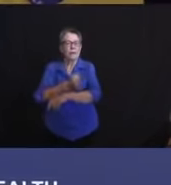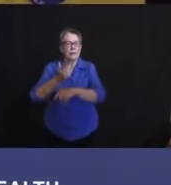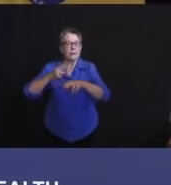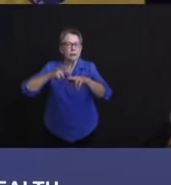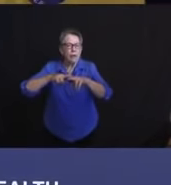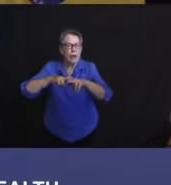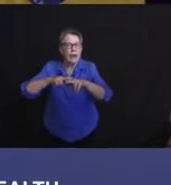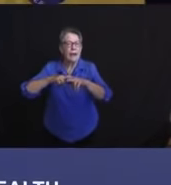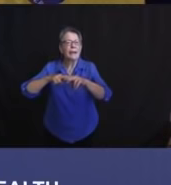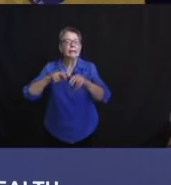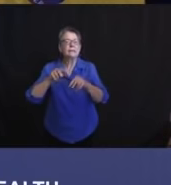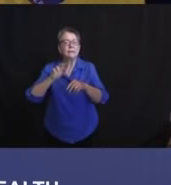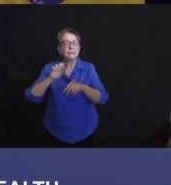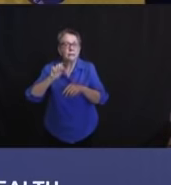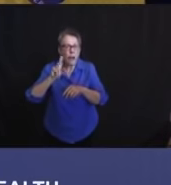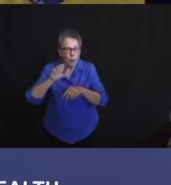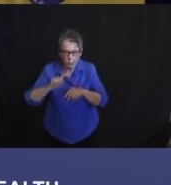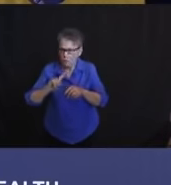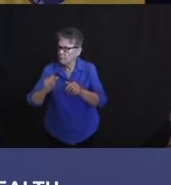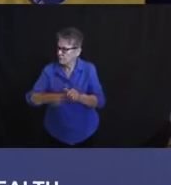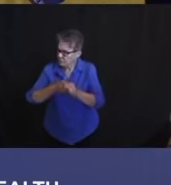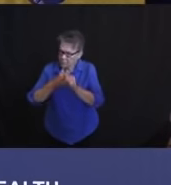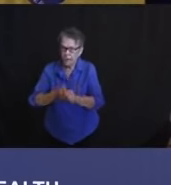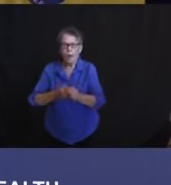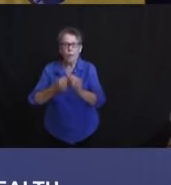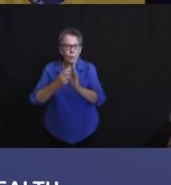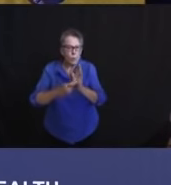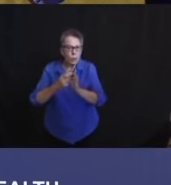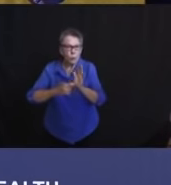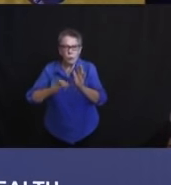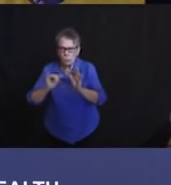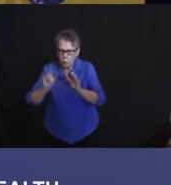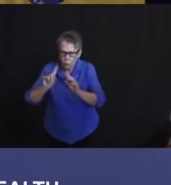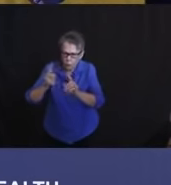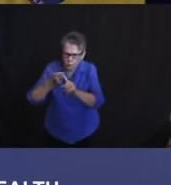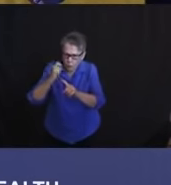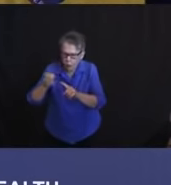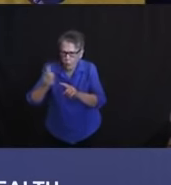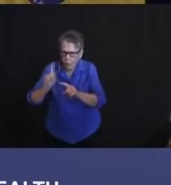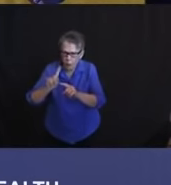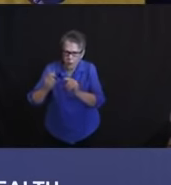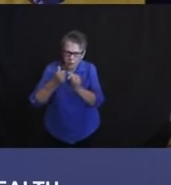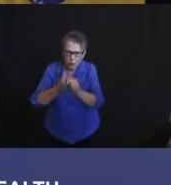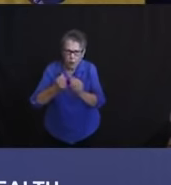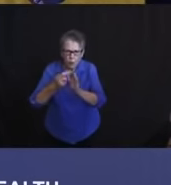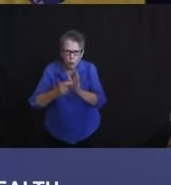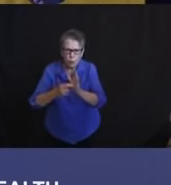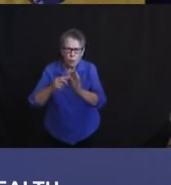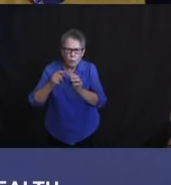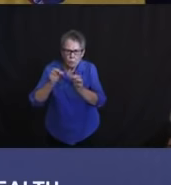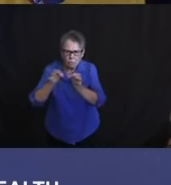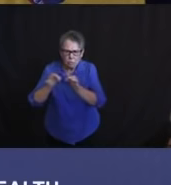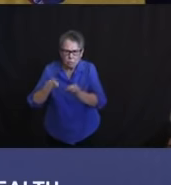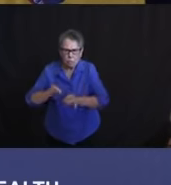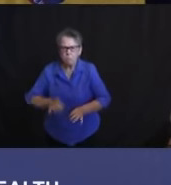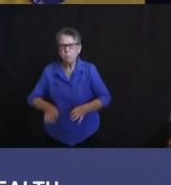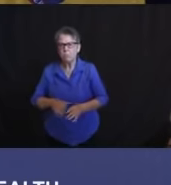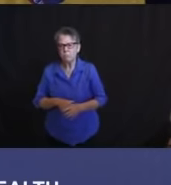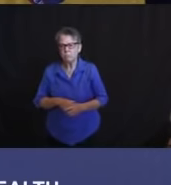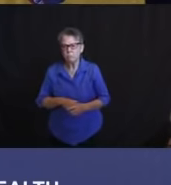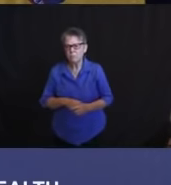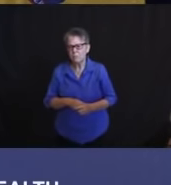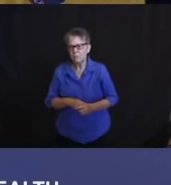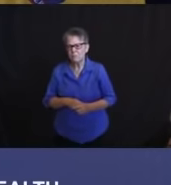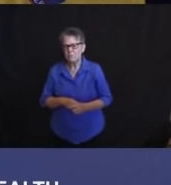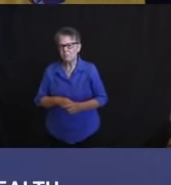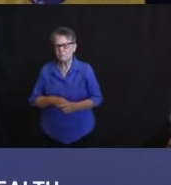part, taking this seriously. So we don't have a whole lot of evidence that there's a lot of people getting on the plane from